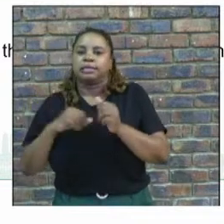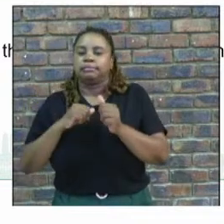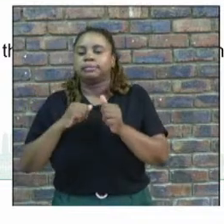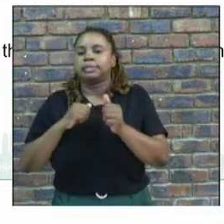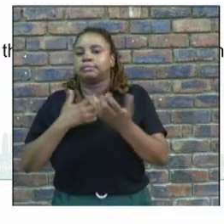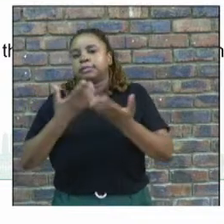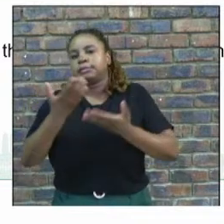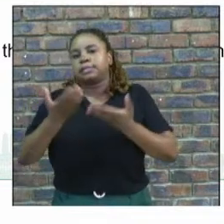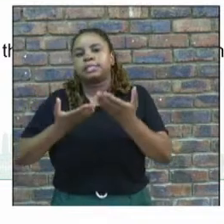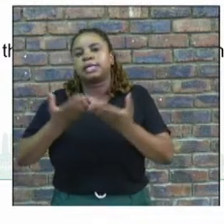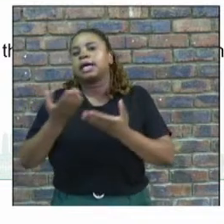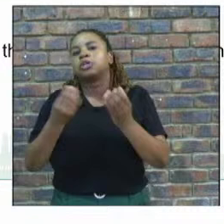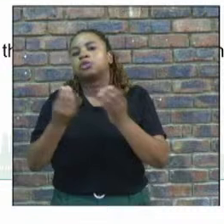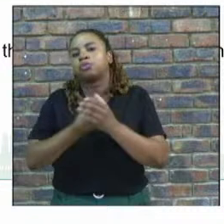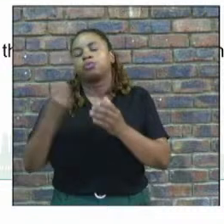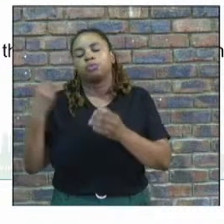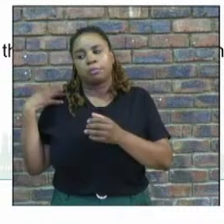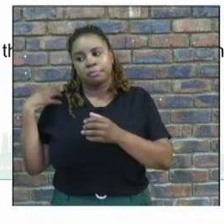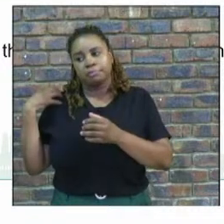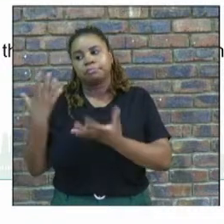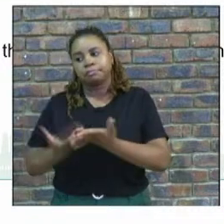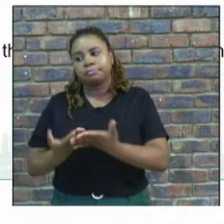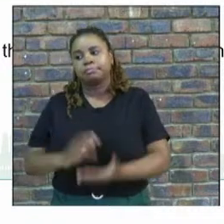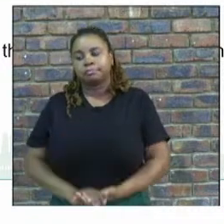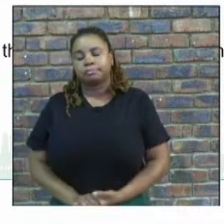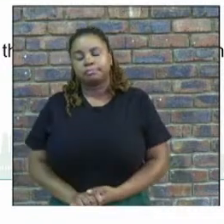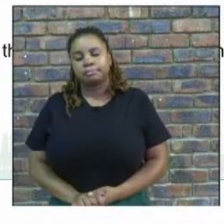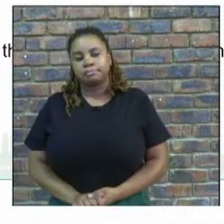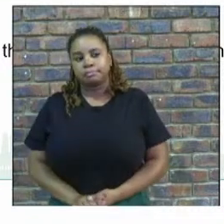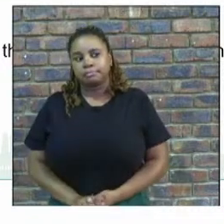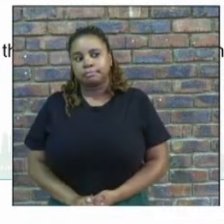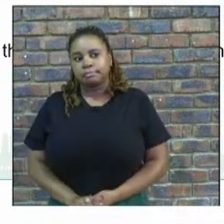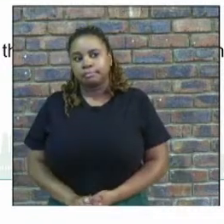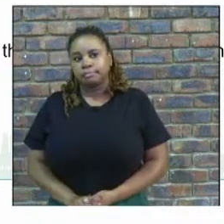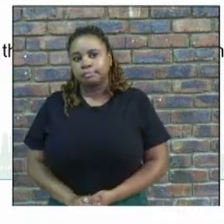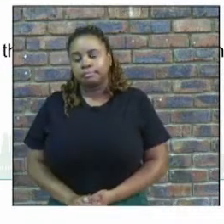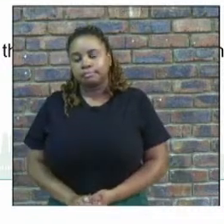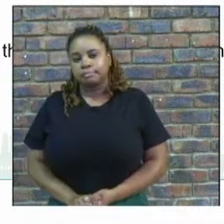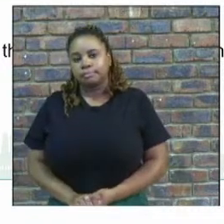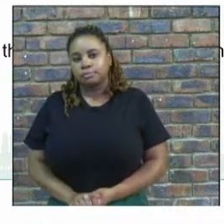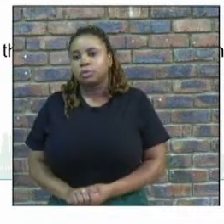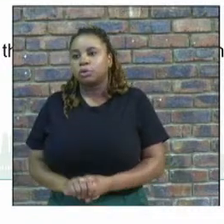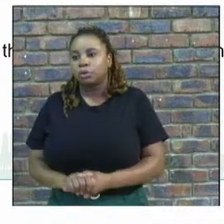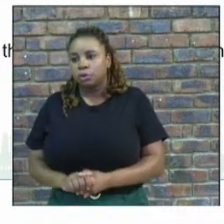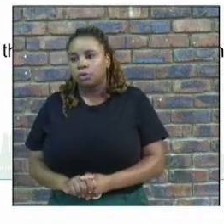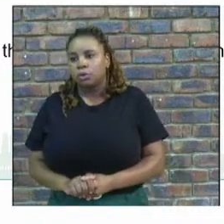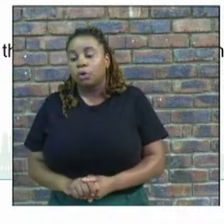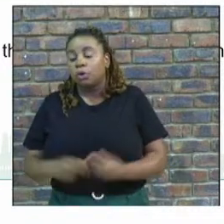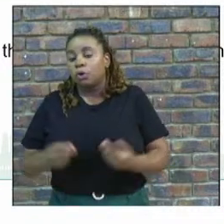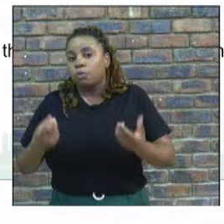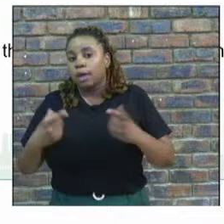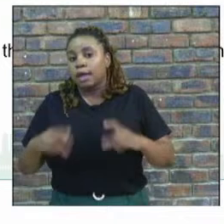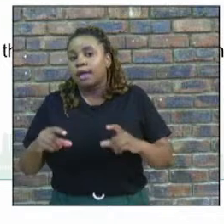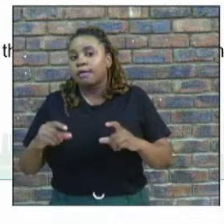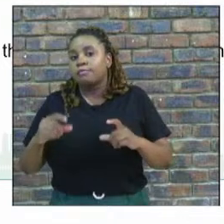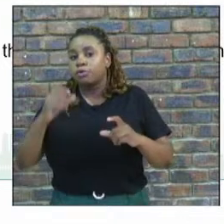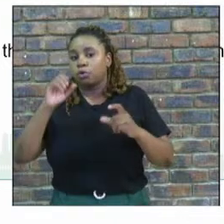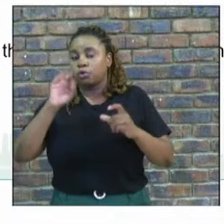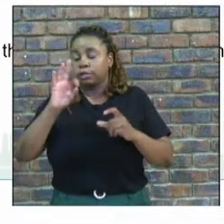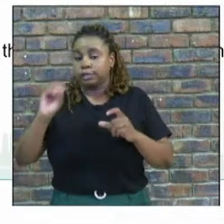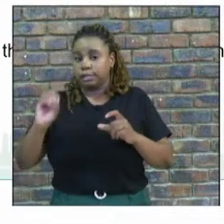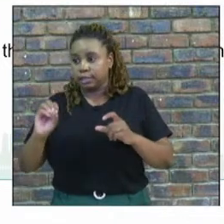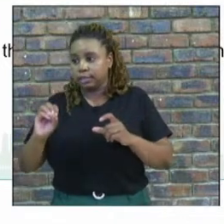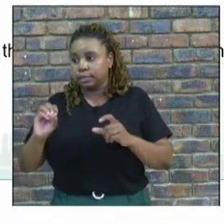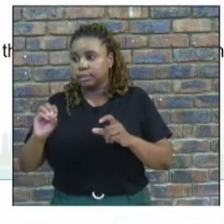received and this is how we can handle them. Then we do have clause 30, which provide for